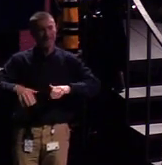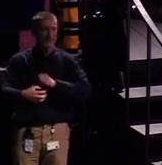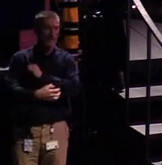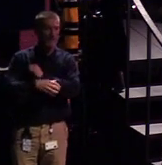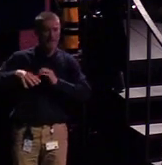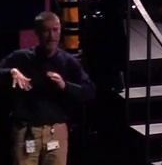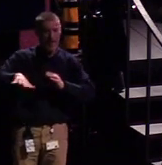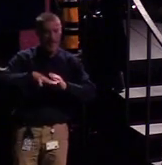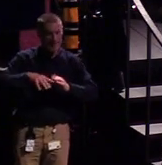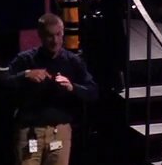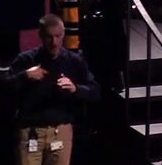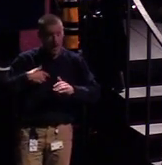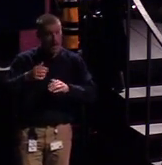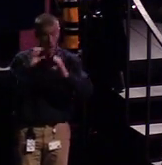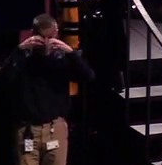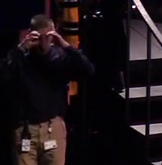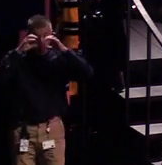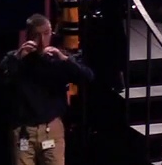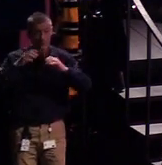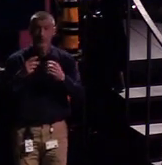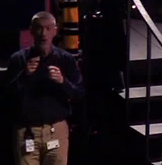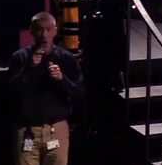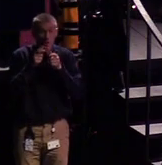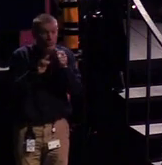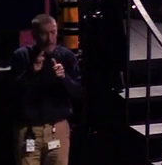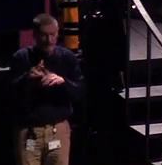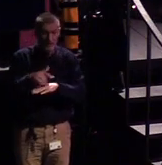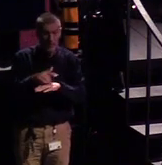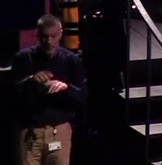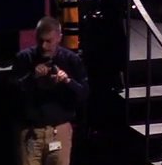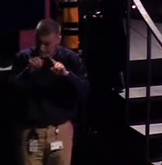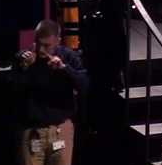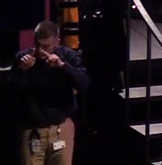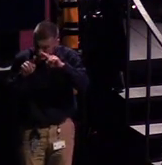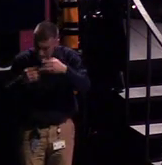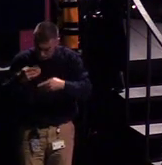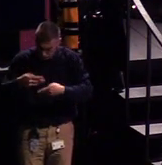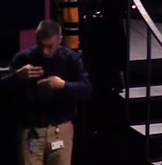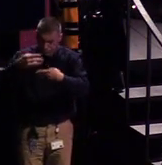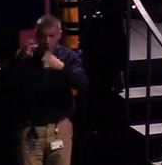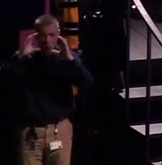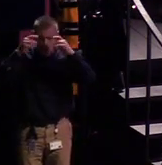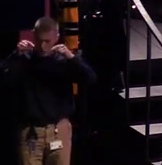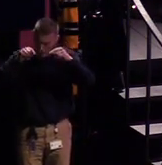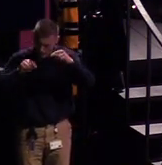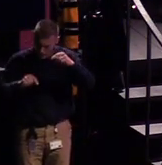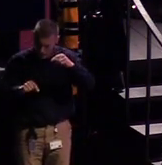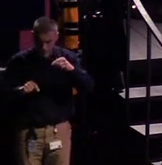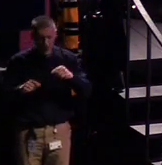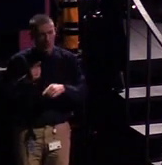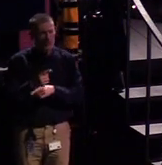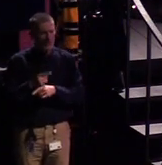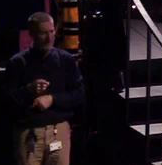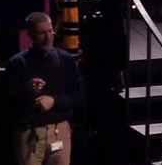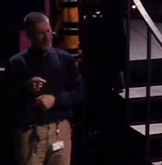Tourette's theater biscuit and nearly all the top results were accounts of workouts of people with